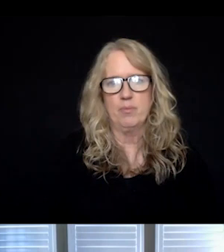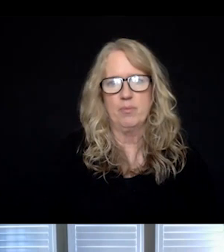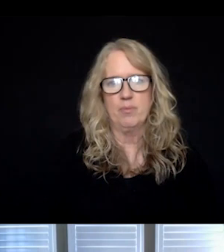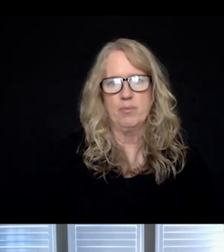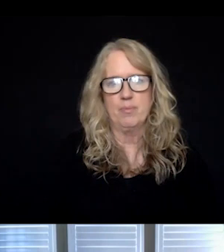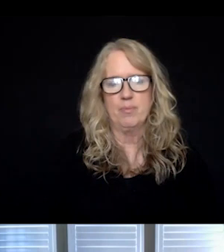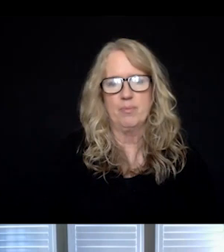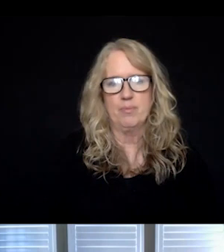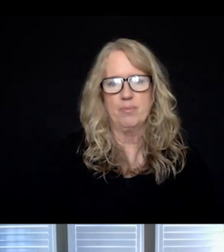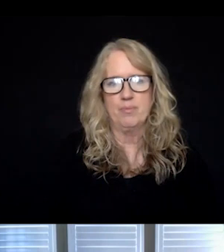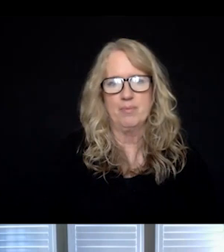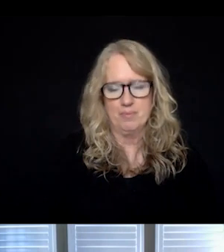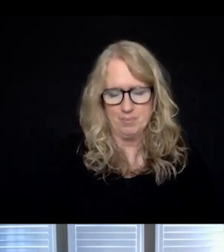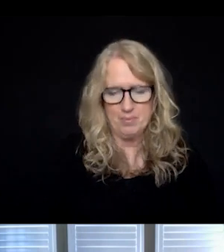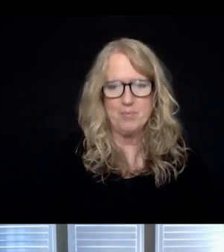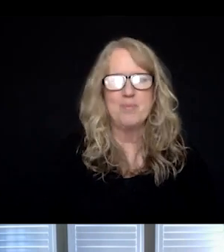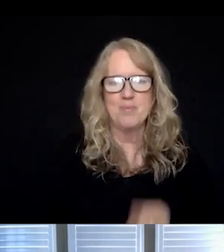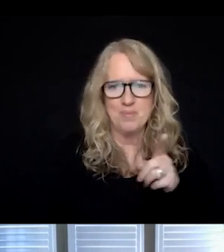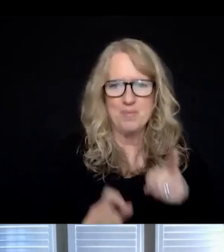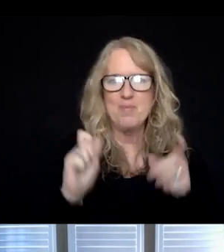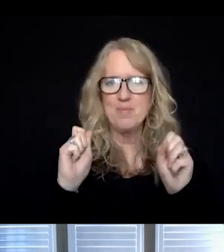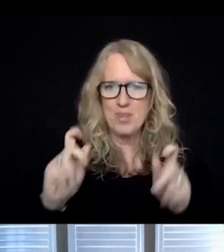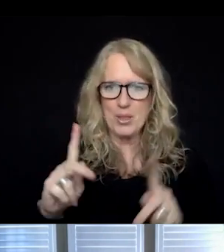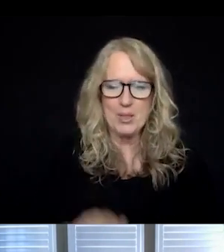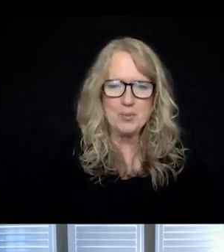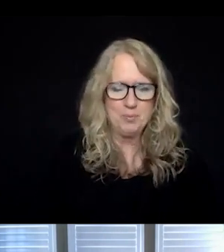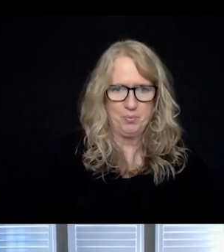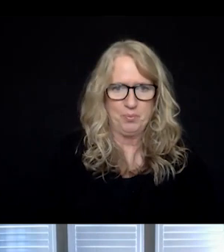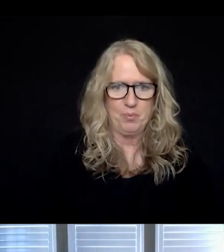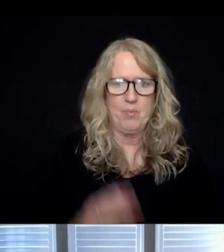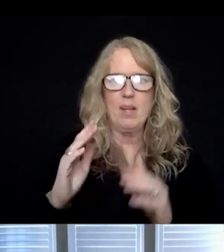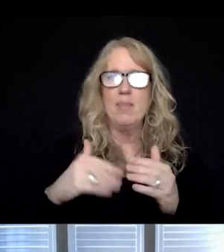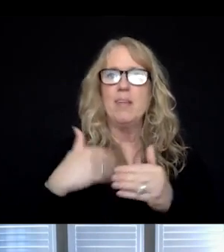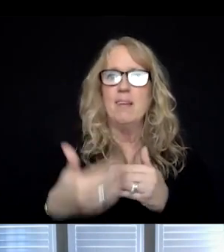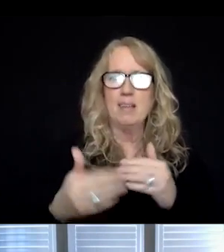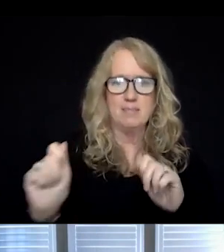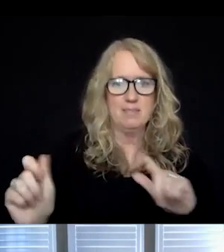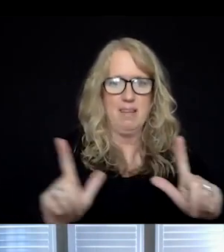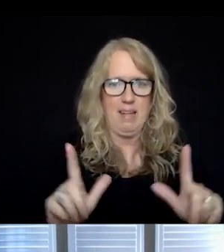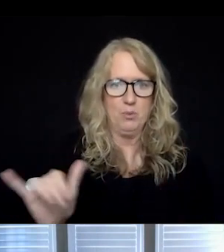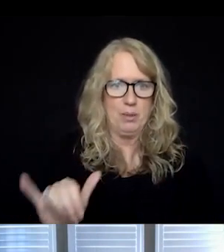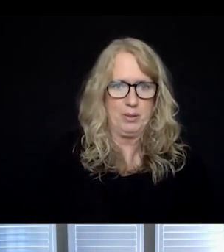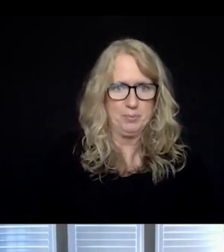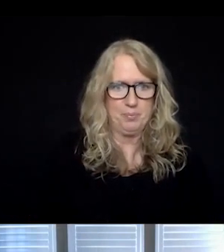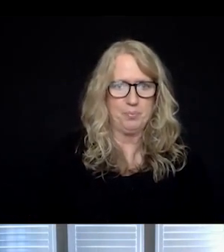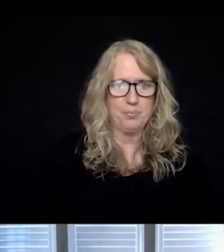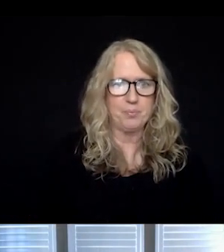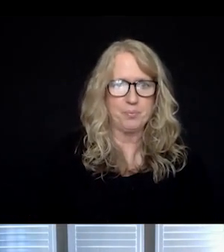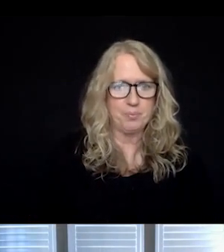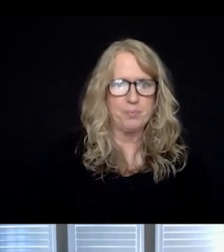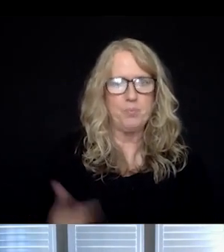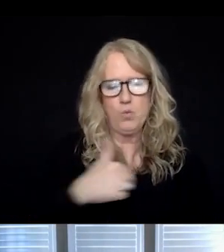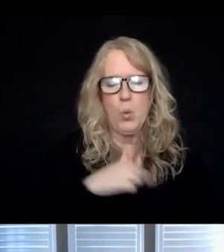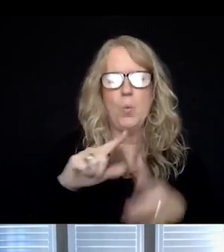And there we go. And actually the slide after that would be great. We began the